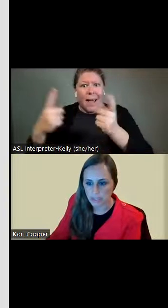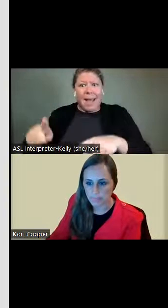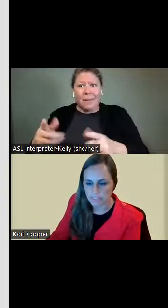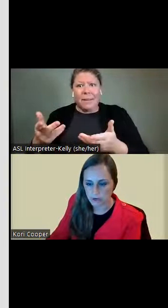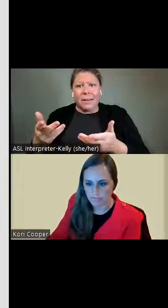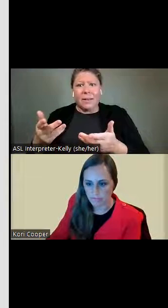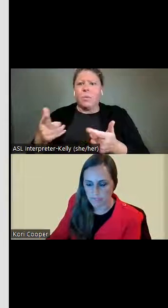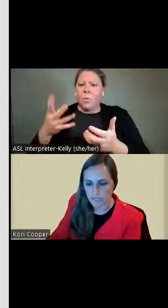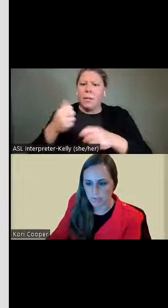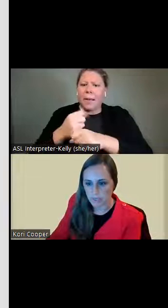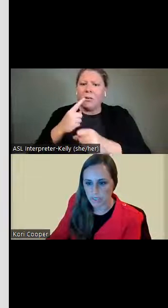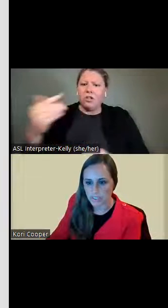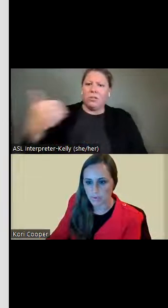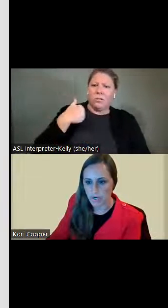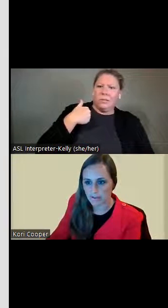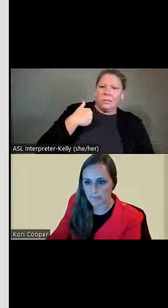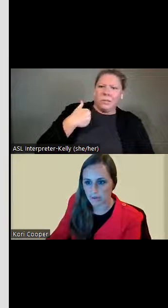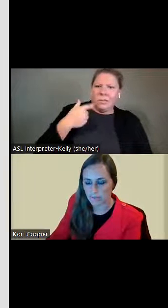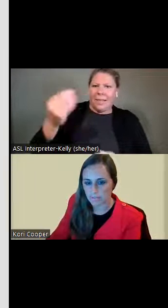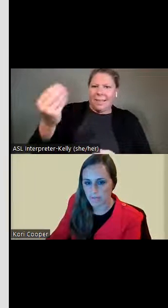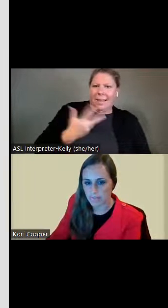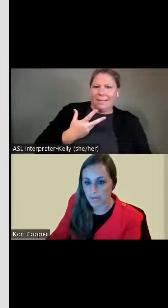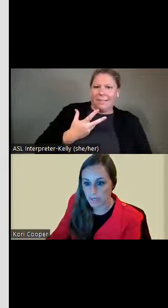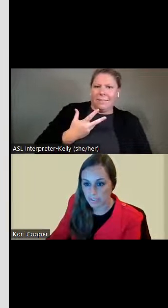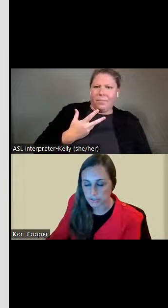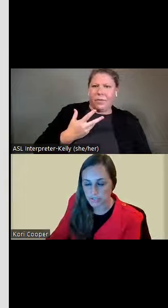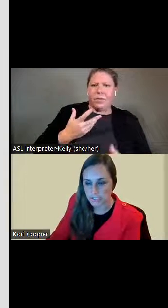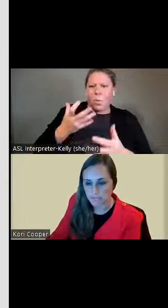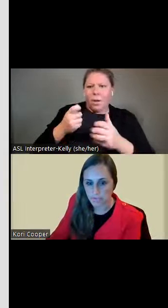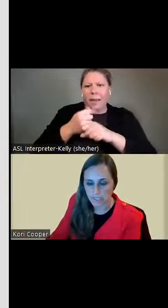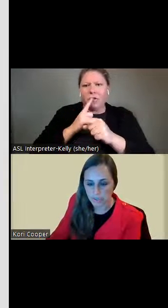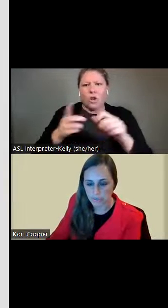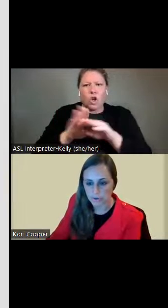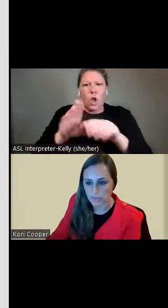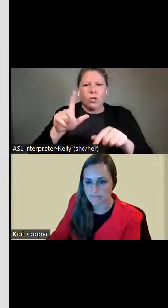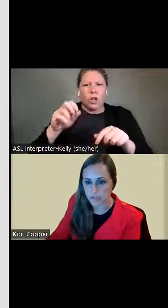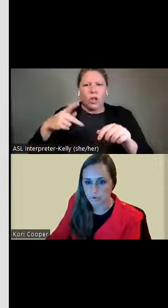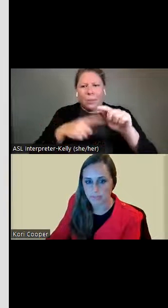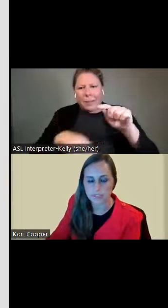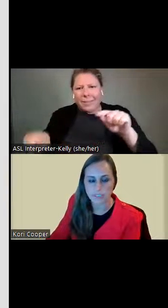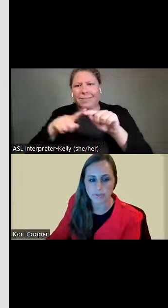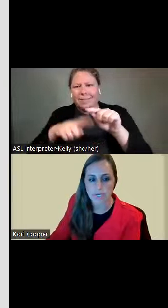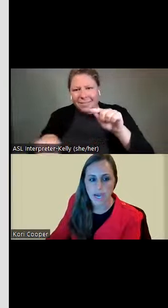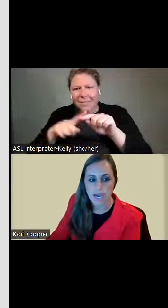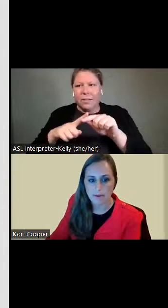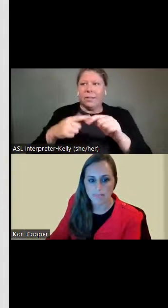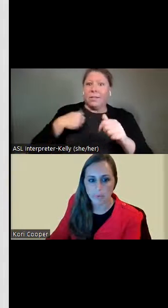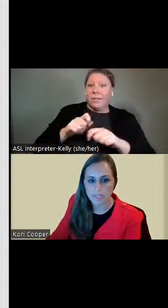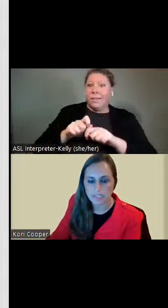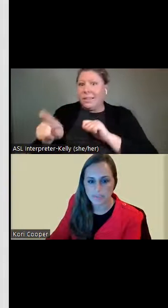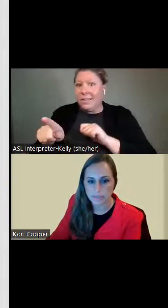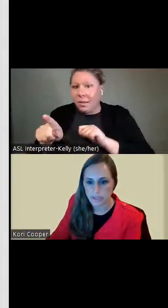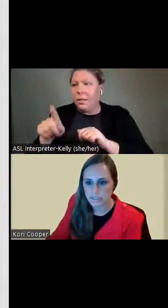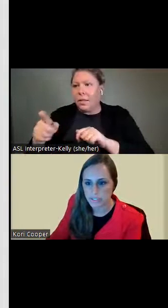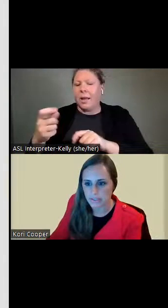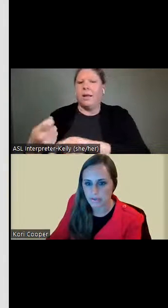that loop as part of our redesign work. So we want to have bi-directional communication between the inputter and the follow-upper to one,